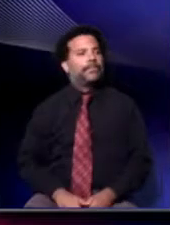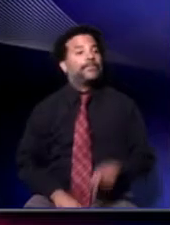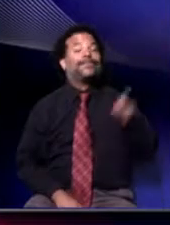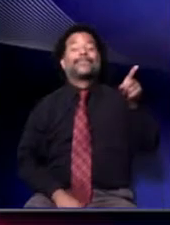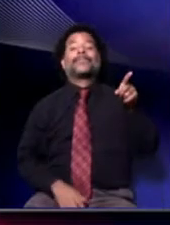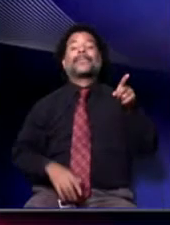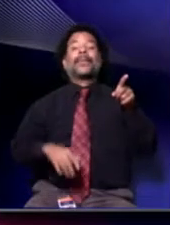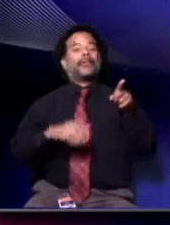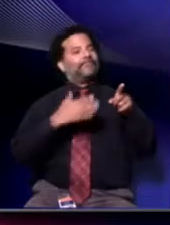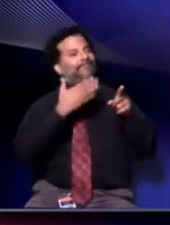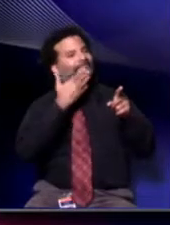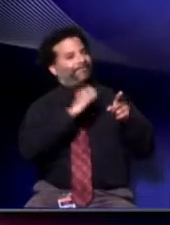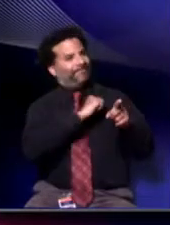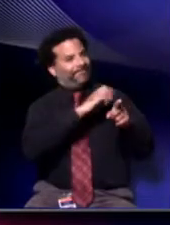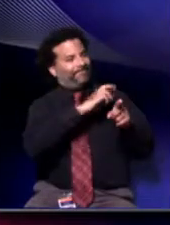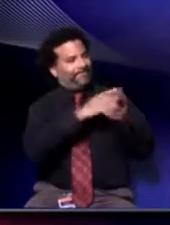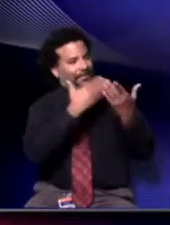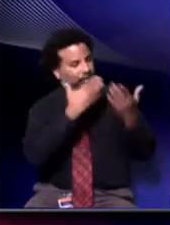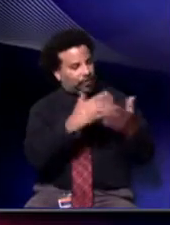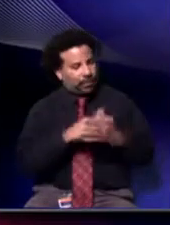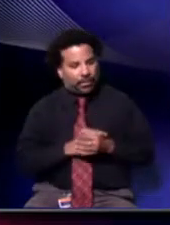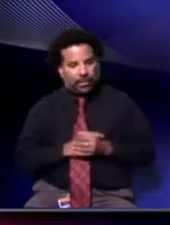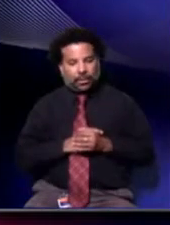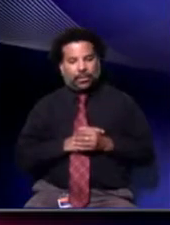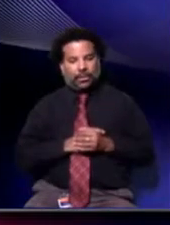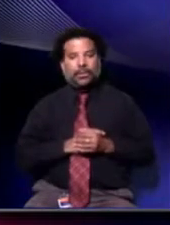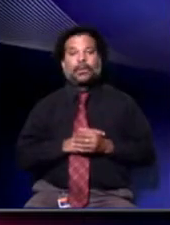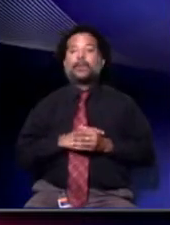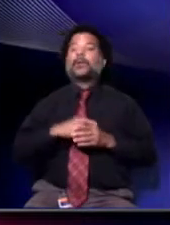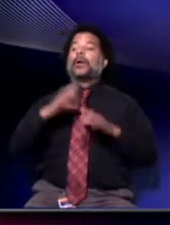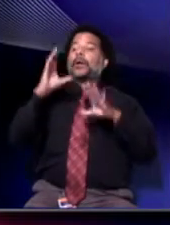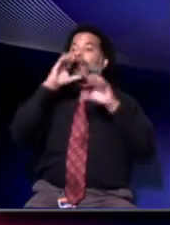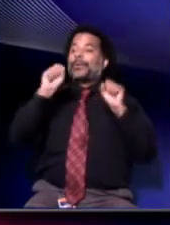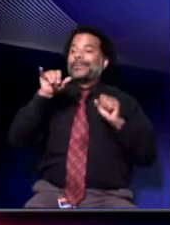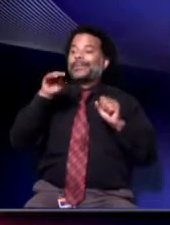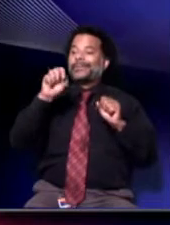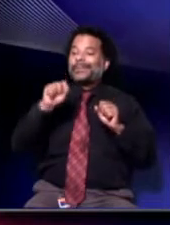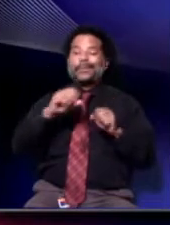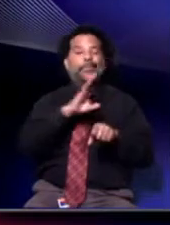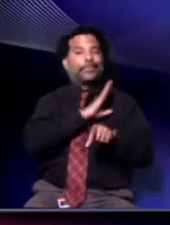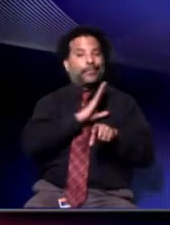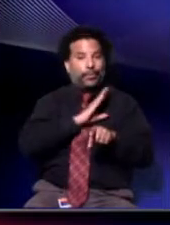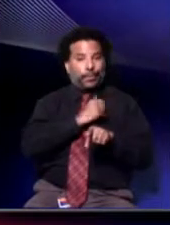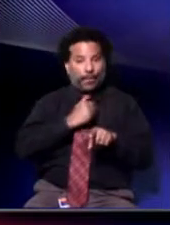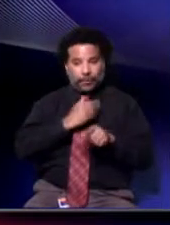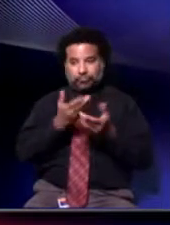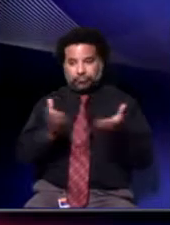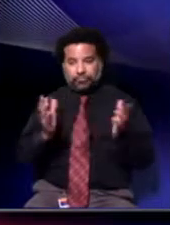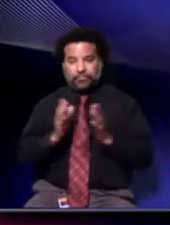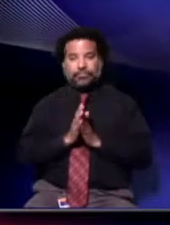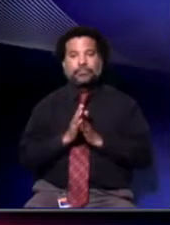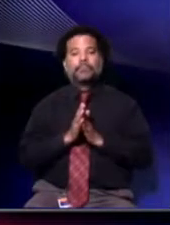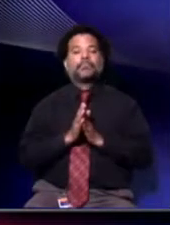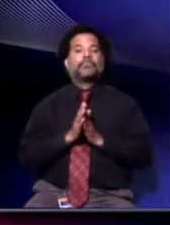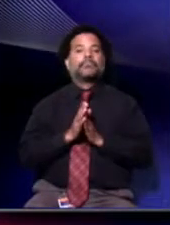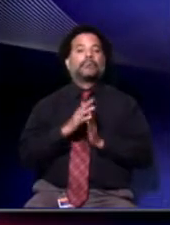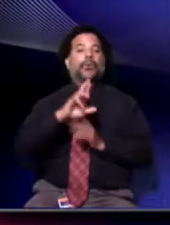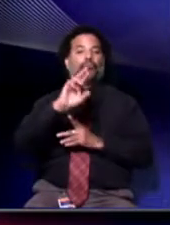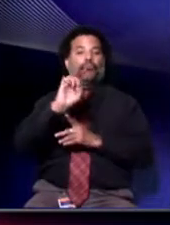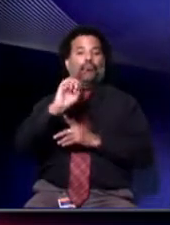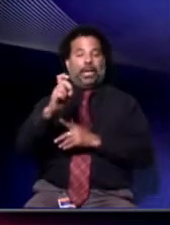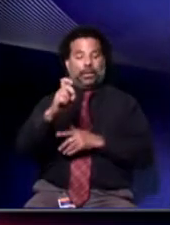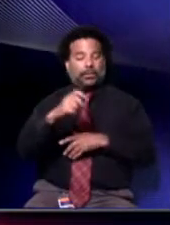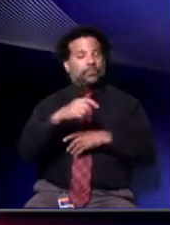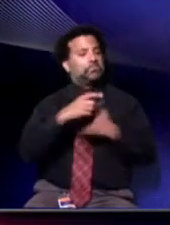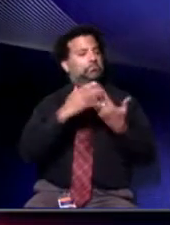Superintendent Reichman, thank you very much. President Sims, members of the board, Assistant Superintendent Rex, thank you